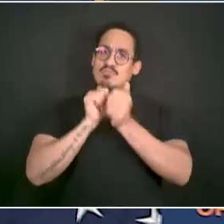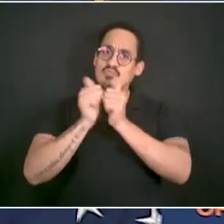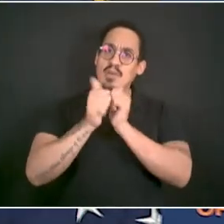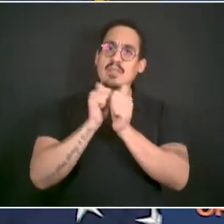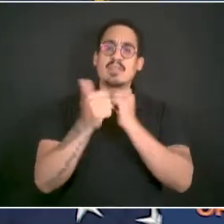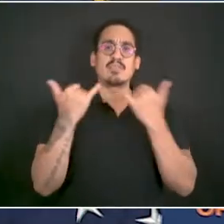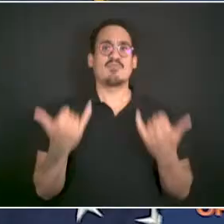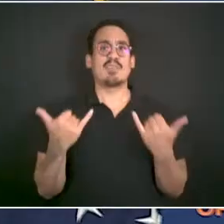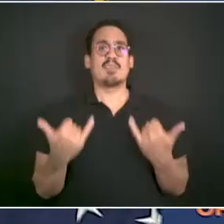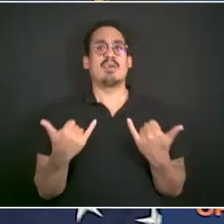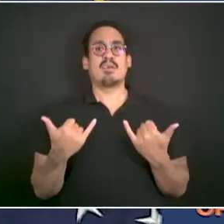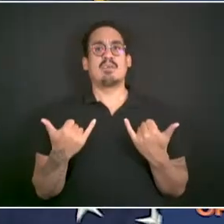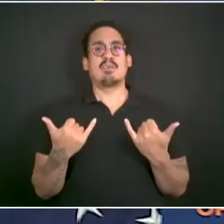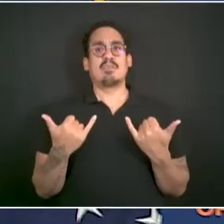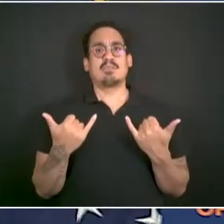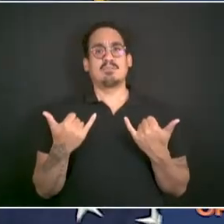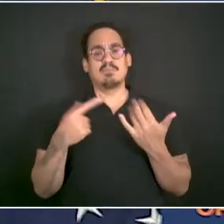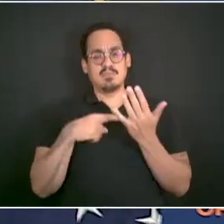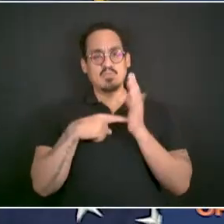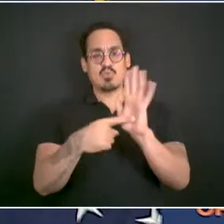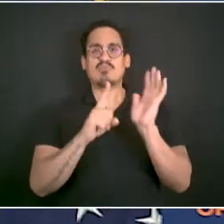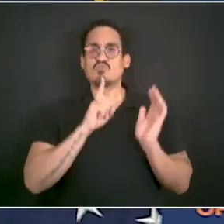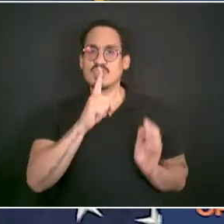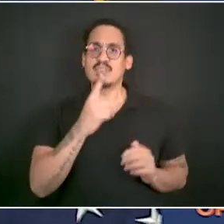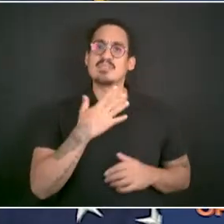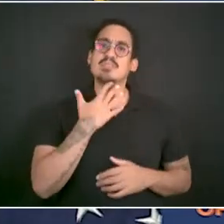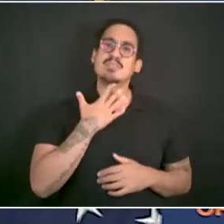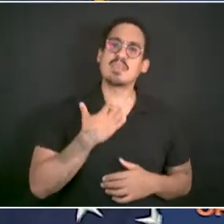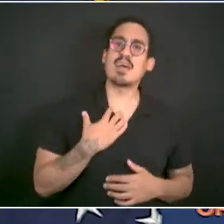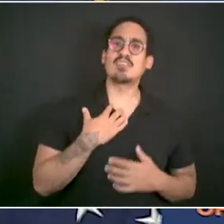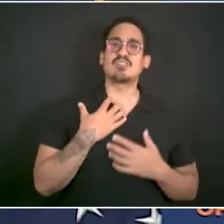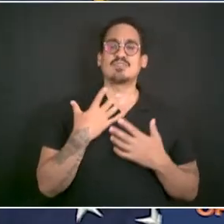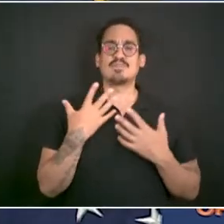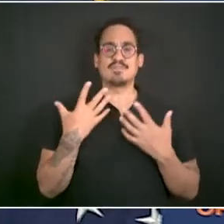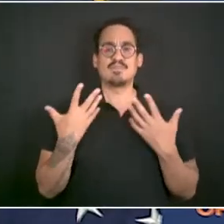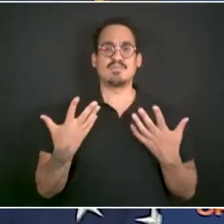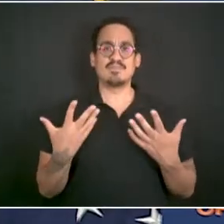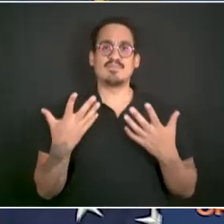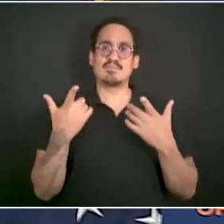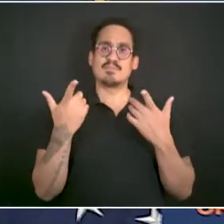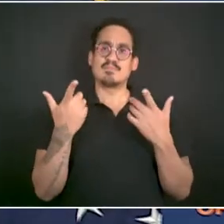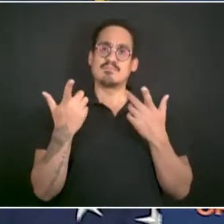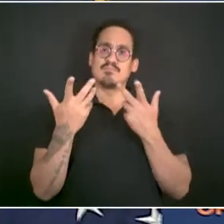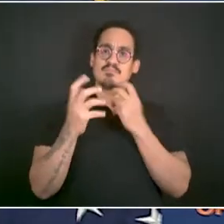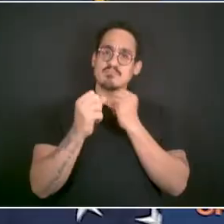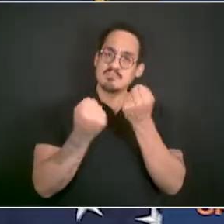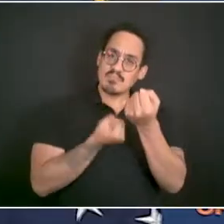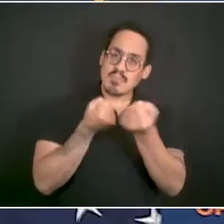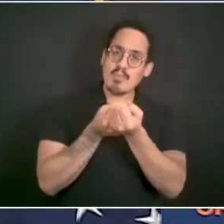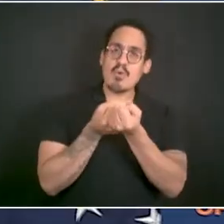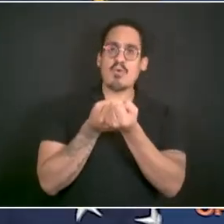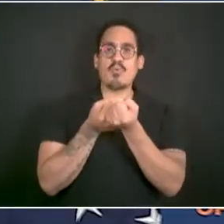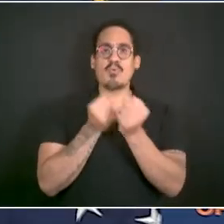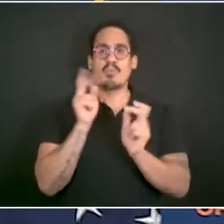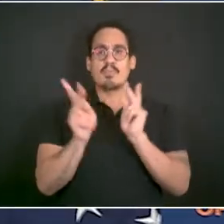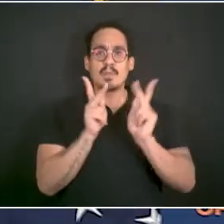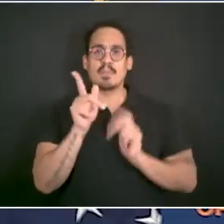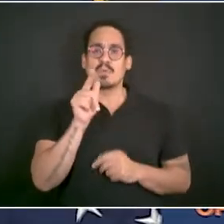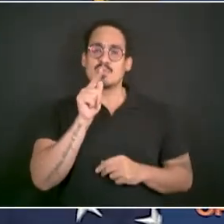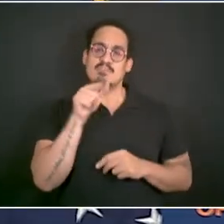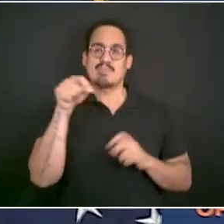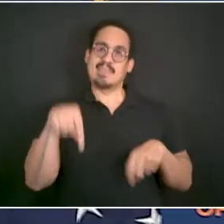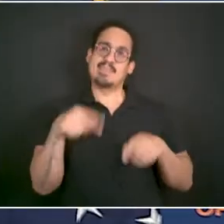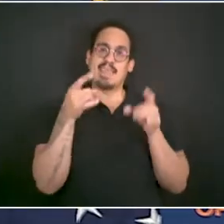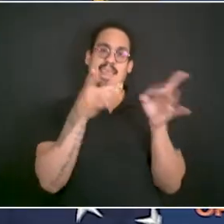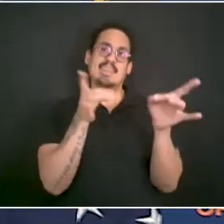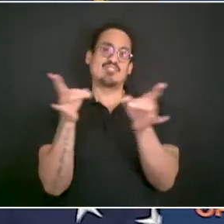a real desire to lean towards those who promote this hatred,